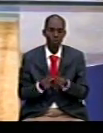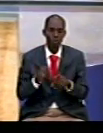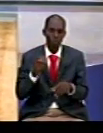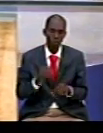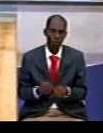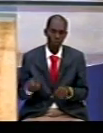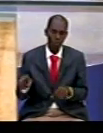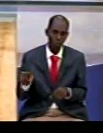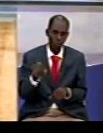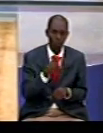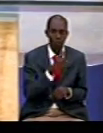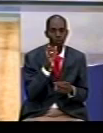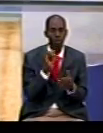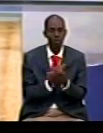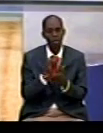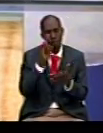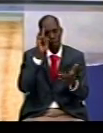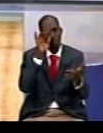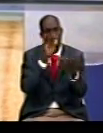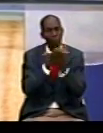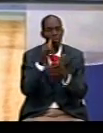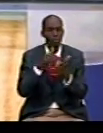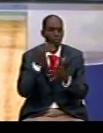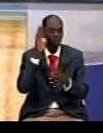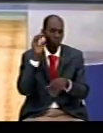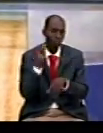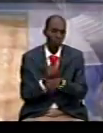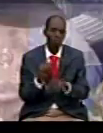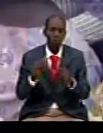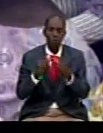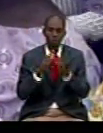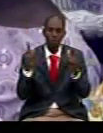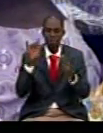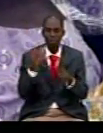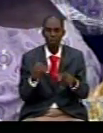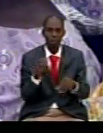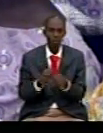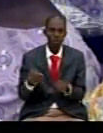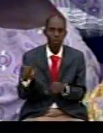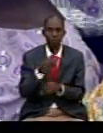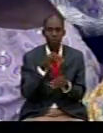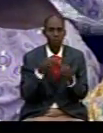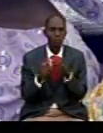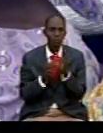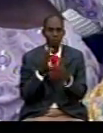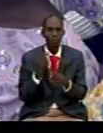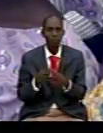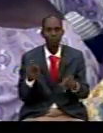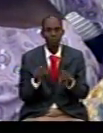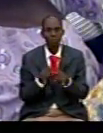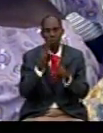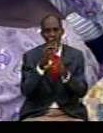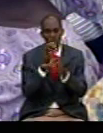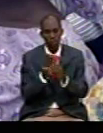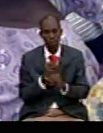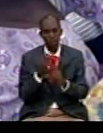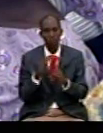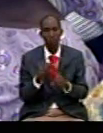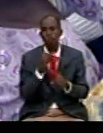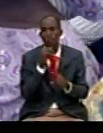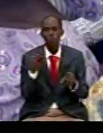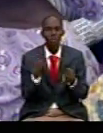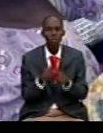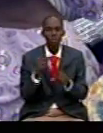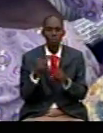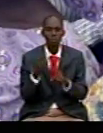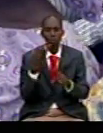you that believe. It will work effectually in you. As you receive the Word, not as the Word